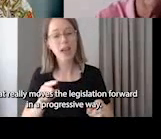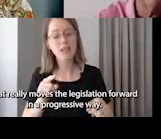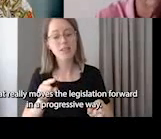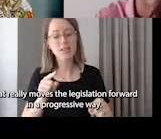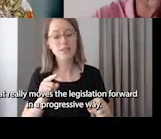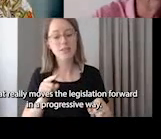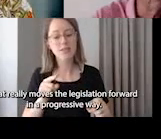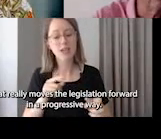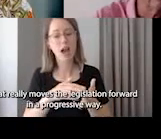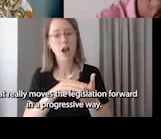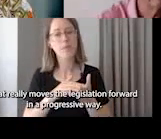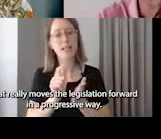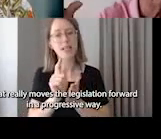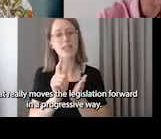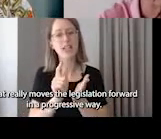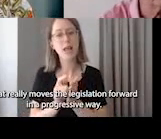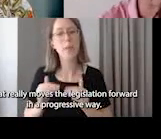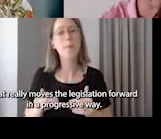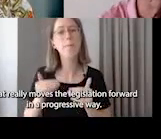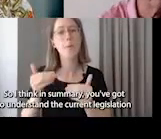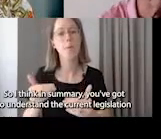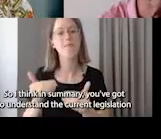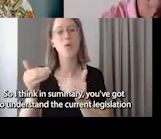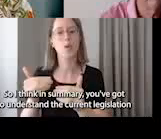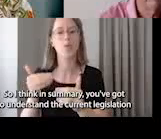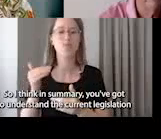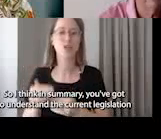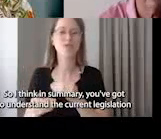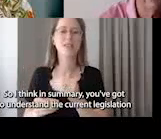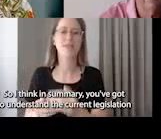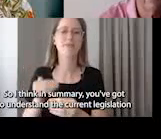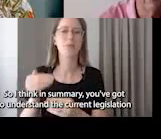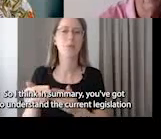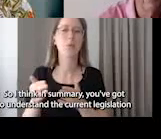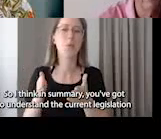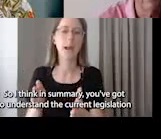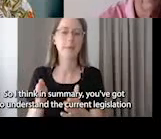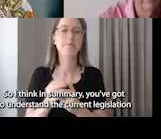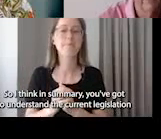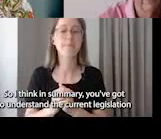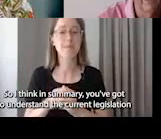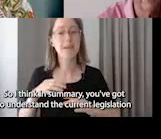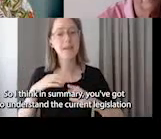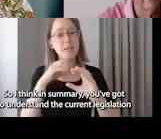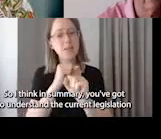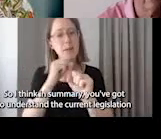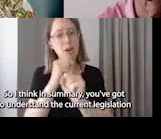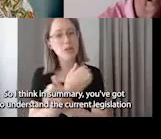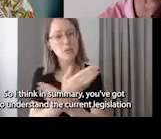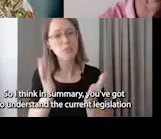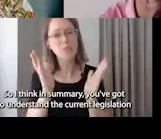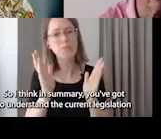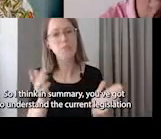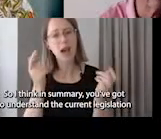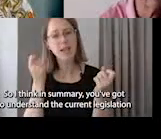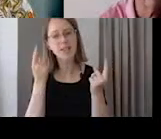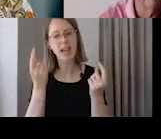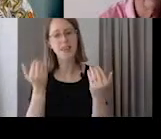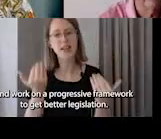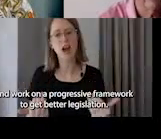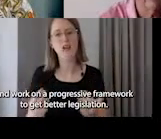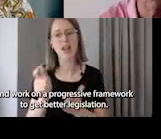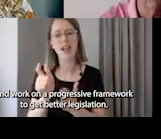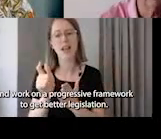the legislation forward in a progressive way. So I think in summary, you've got to understand the current